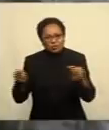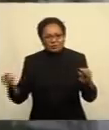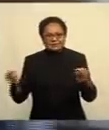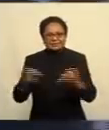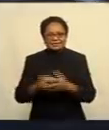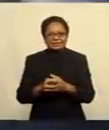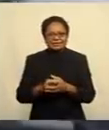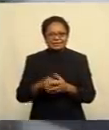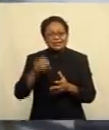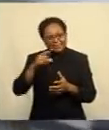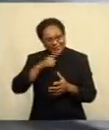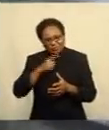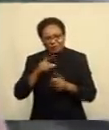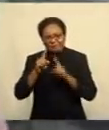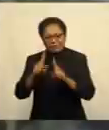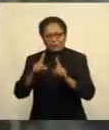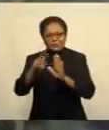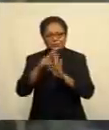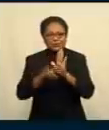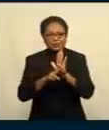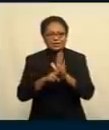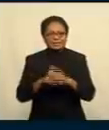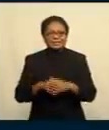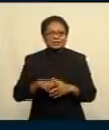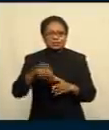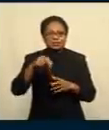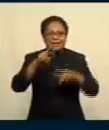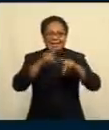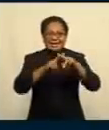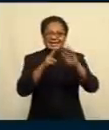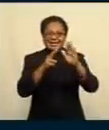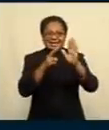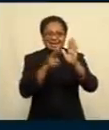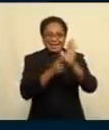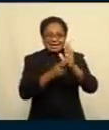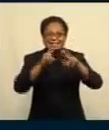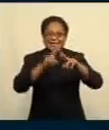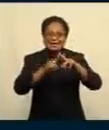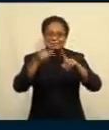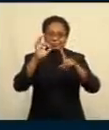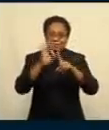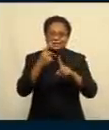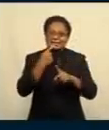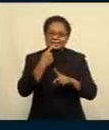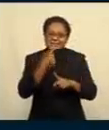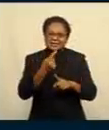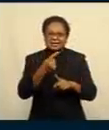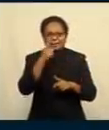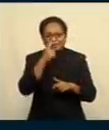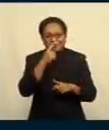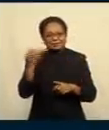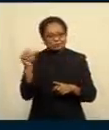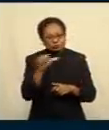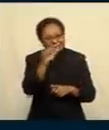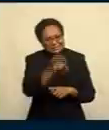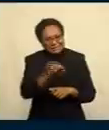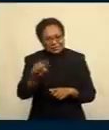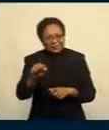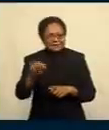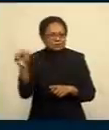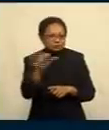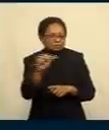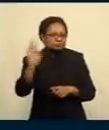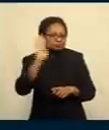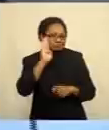it. In a statement, the National Federation Party is calling on people to take the current situation seriously and to work together to